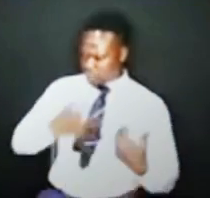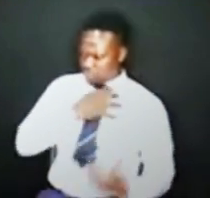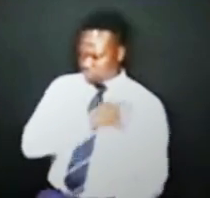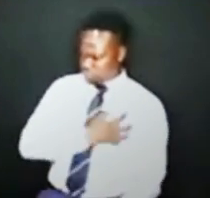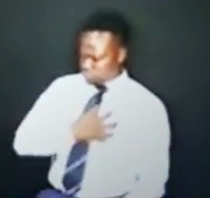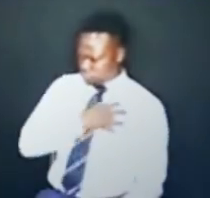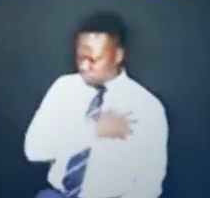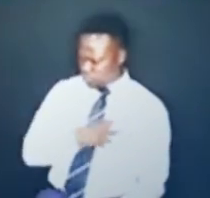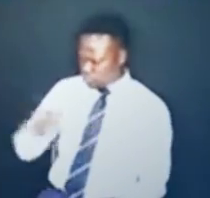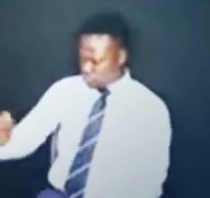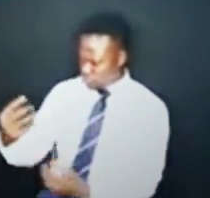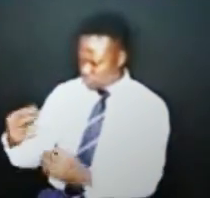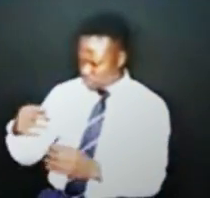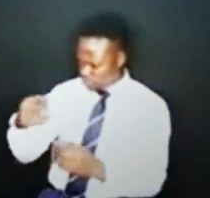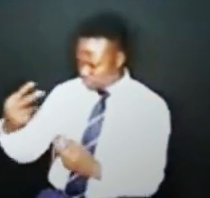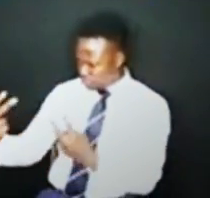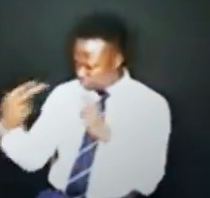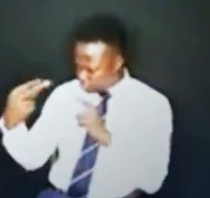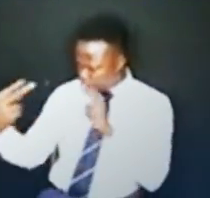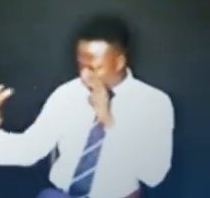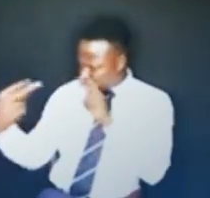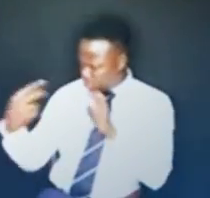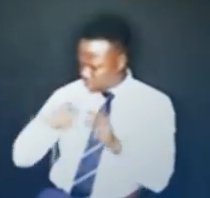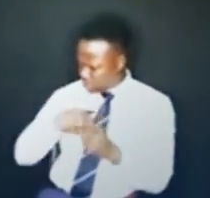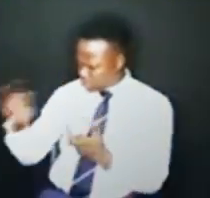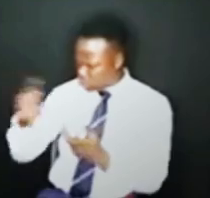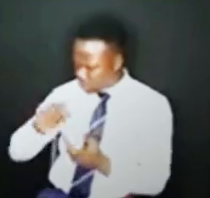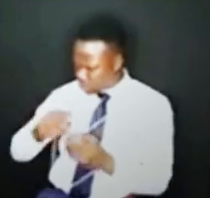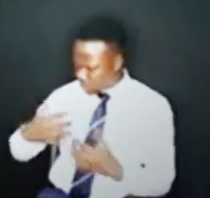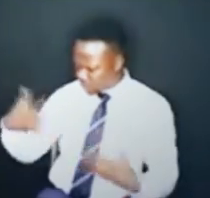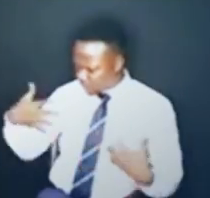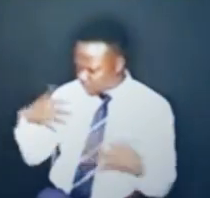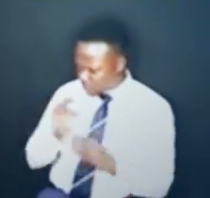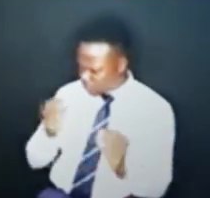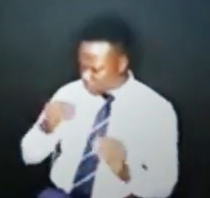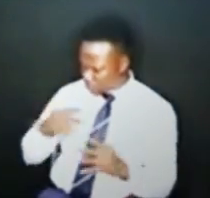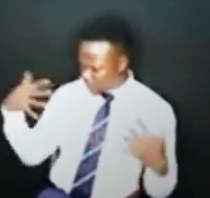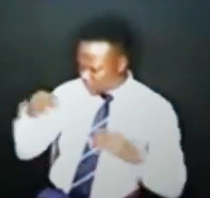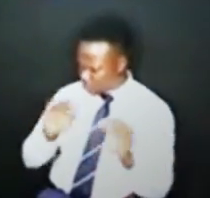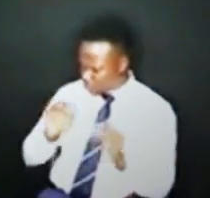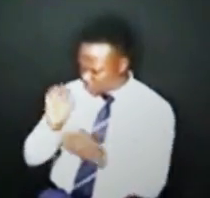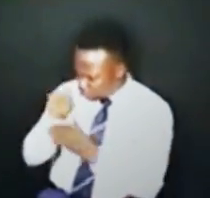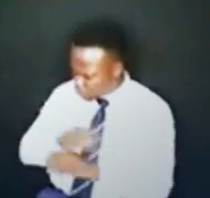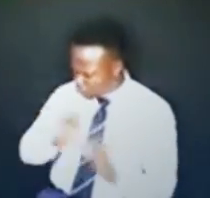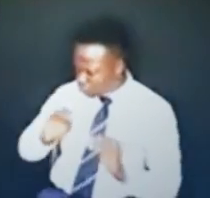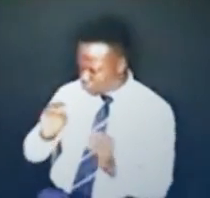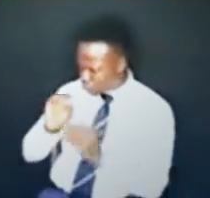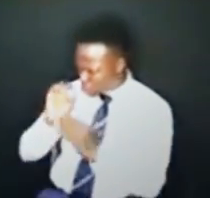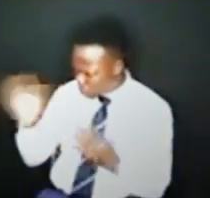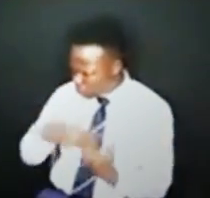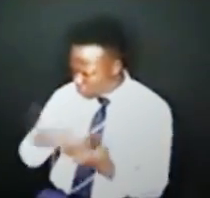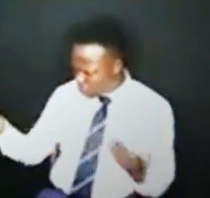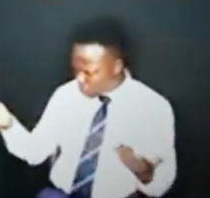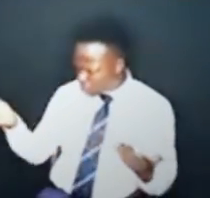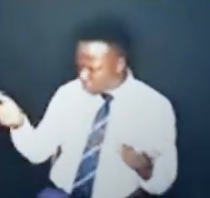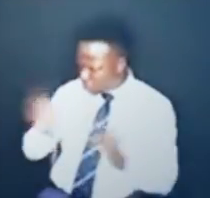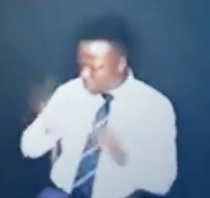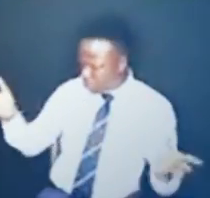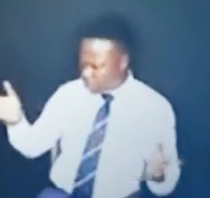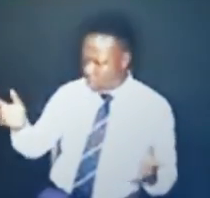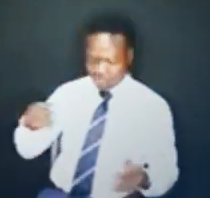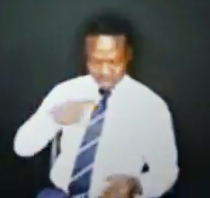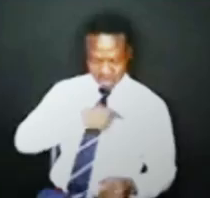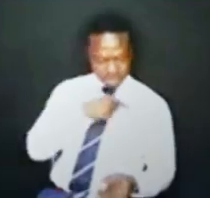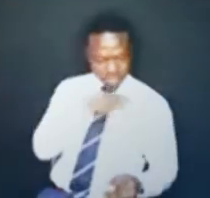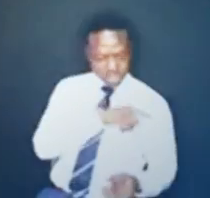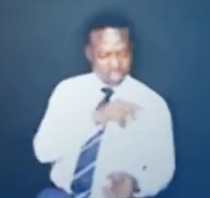enije ni akumapa efredie na Haman hunu Mordecai ohini ponkesie no mu se wan sorry na wan kan ne